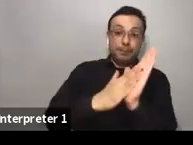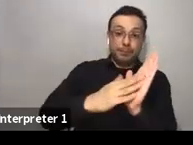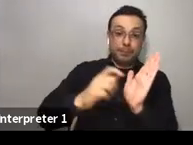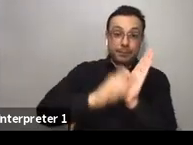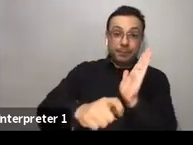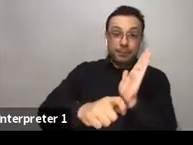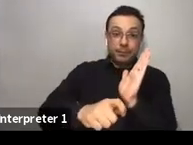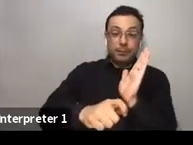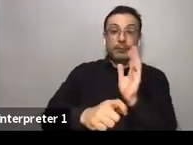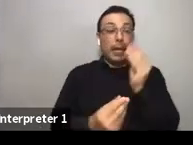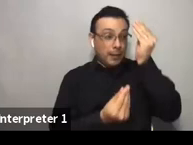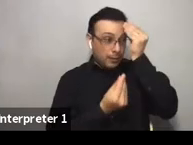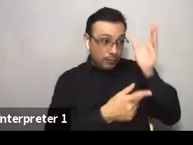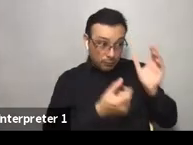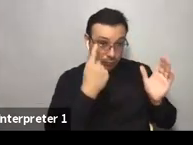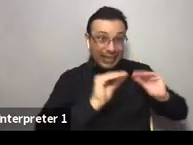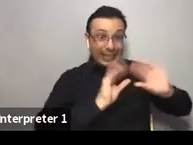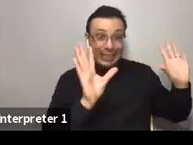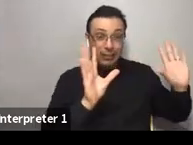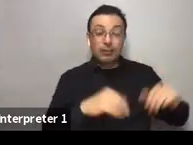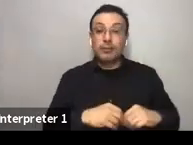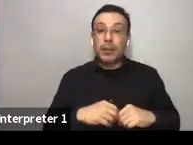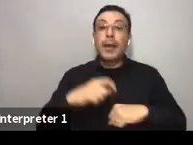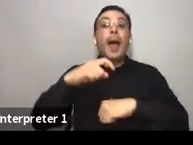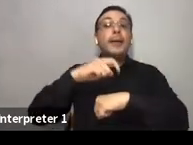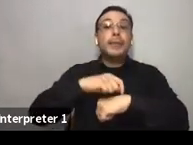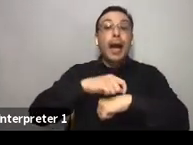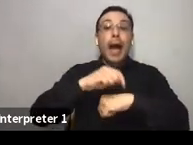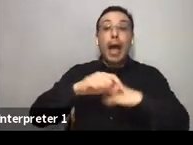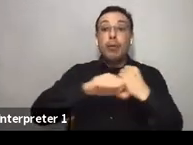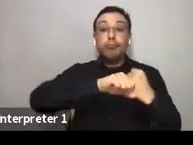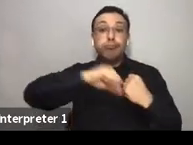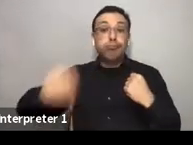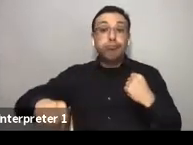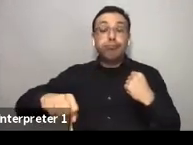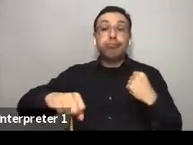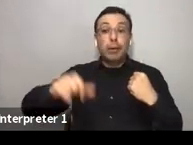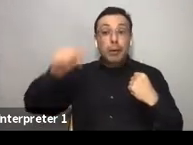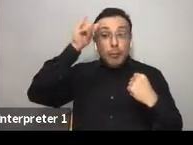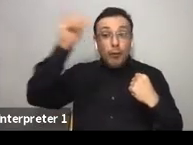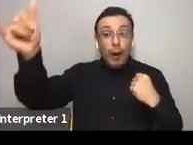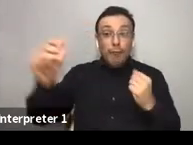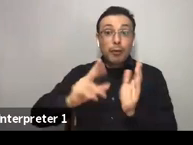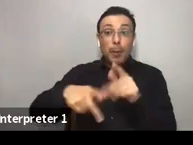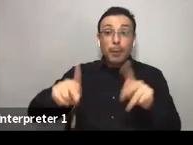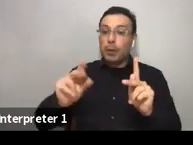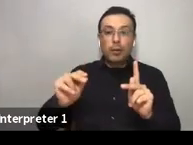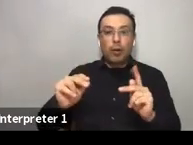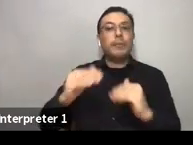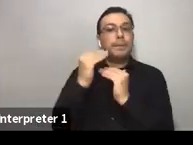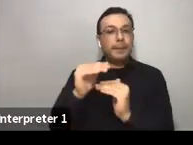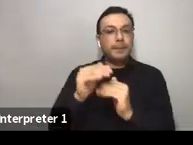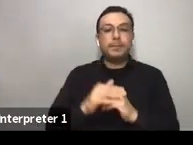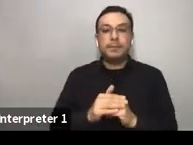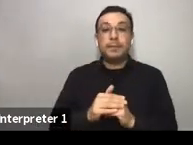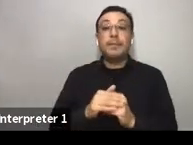specific. So with the written piece, VAWA, FVPSA, and VOCA don't define